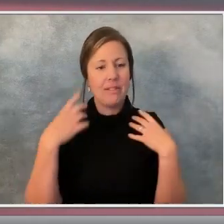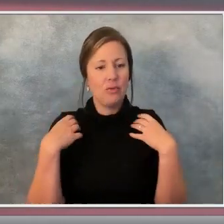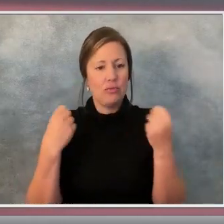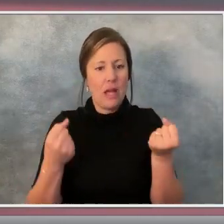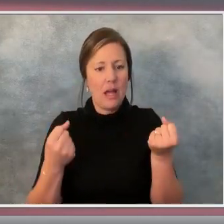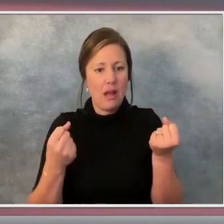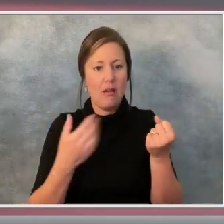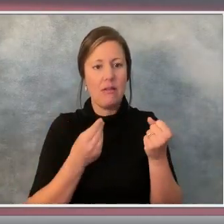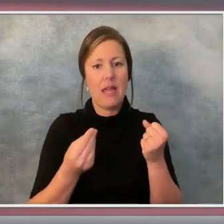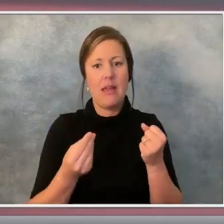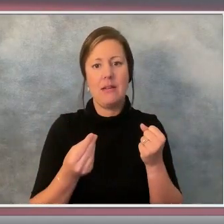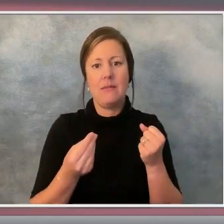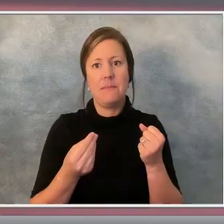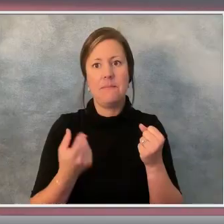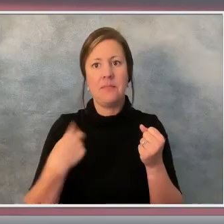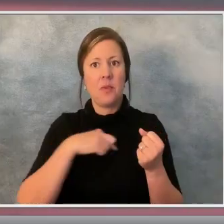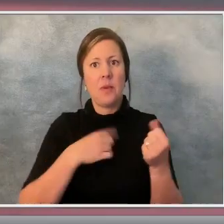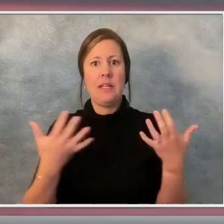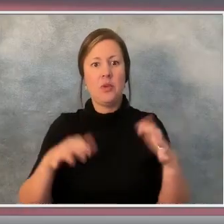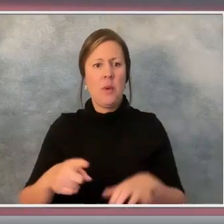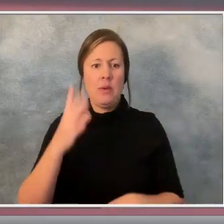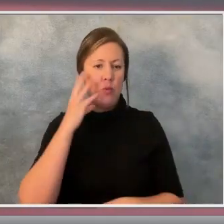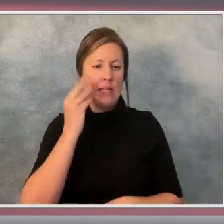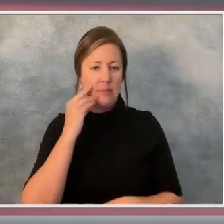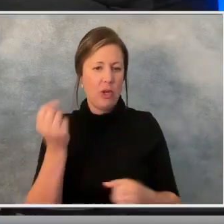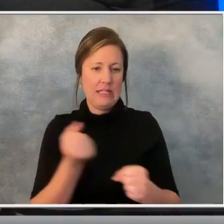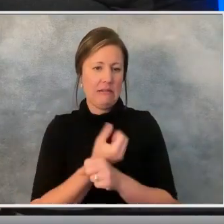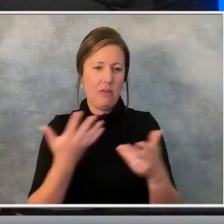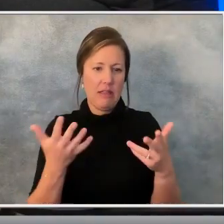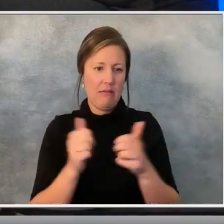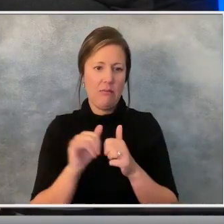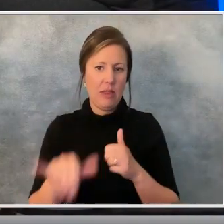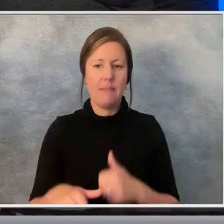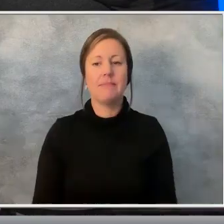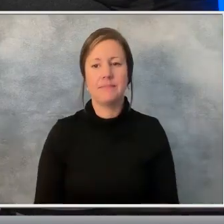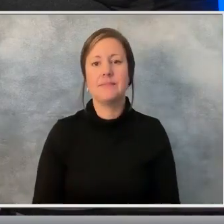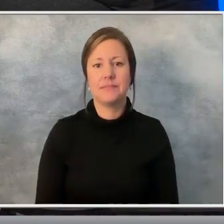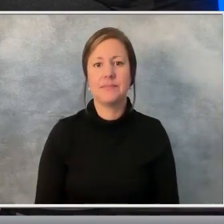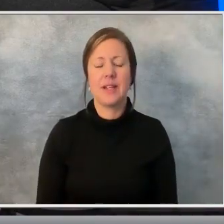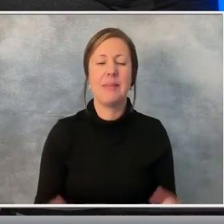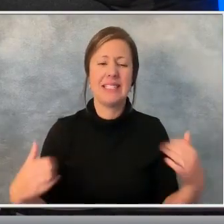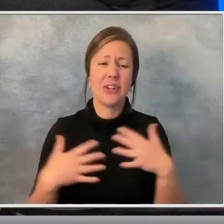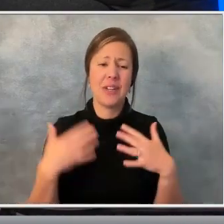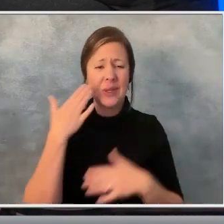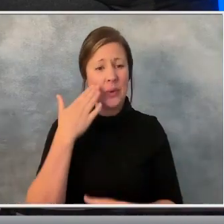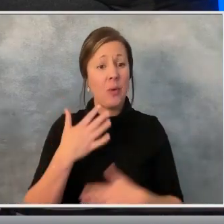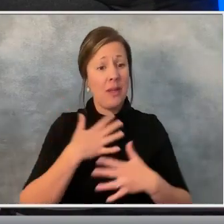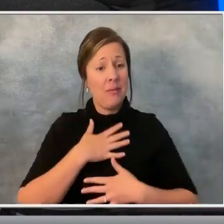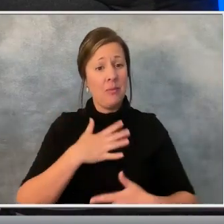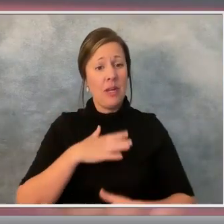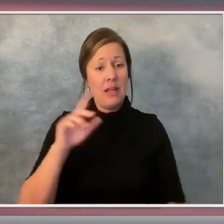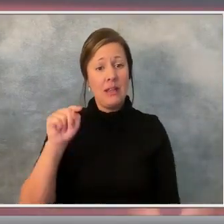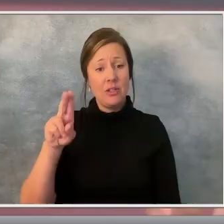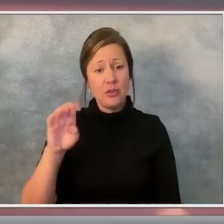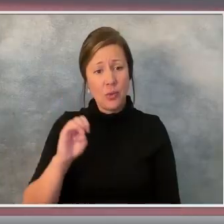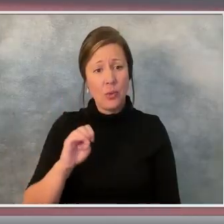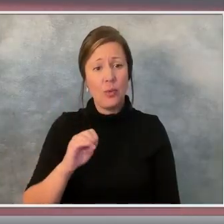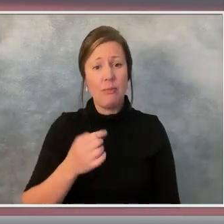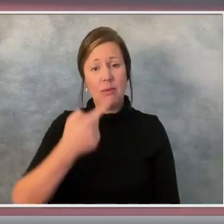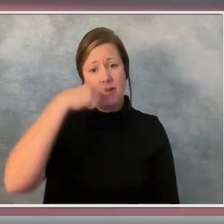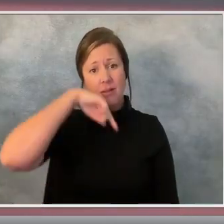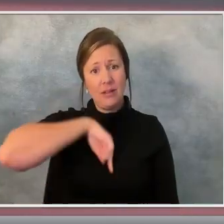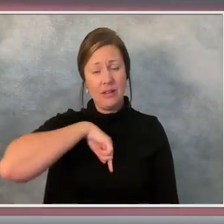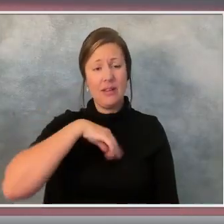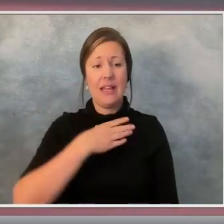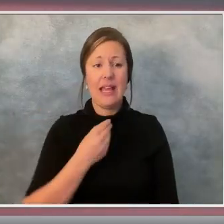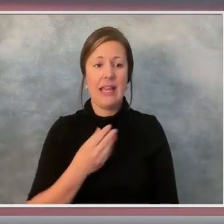experience It'd be terrifying. everything that's going on. Yeah. To be Have a breathing tube. If you have, you know, you got a you're breathing tube in your, if intubated. you got a breathing tube in your mouth and you're, you